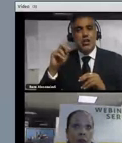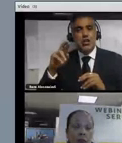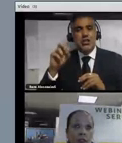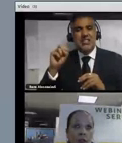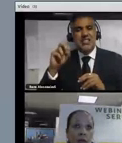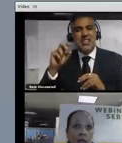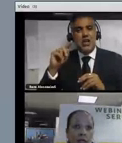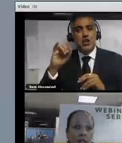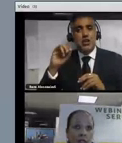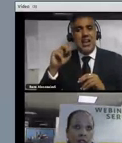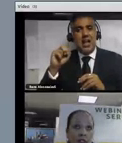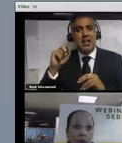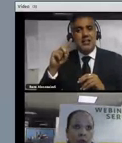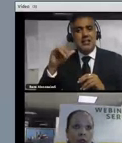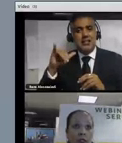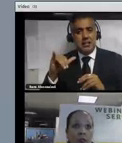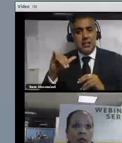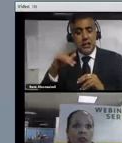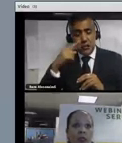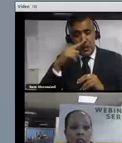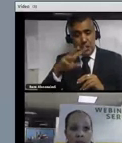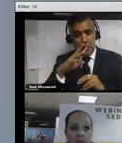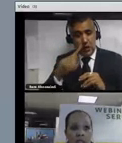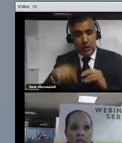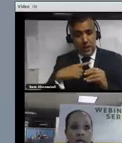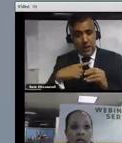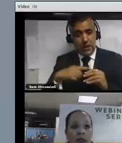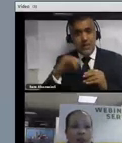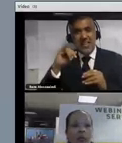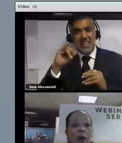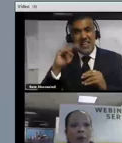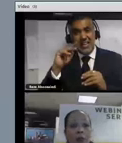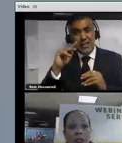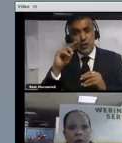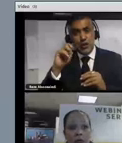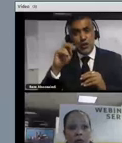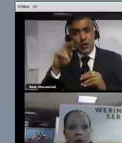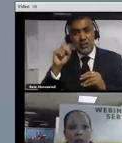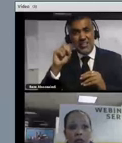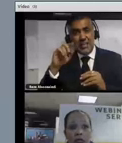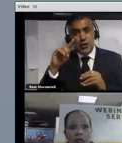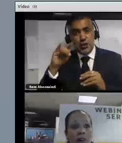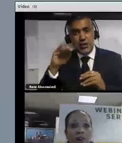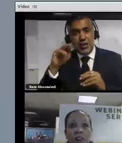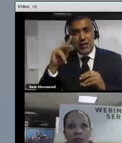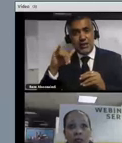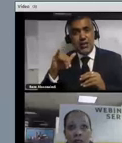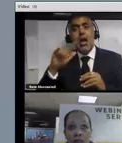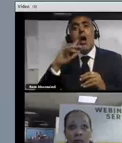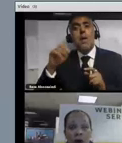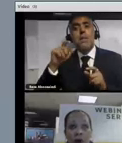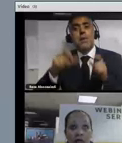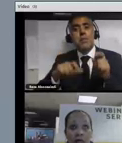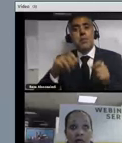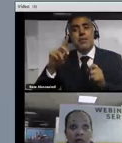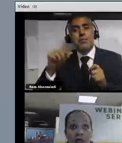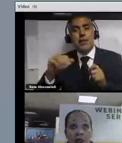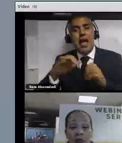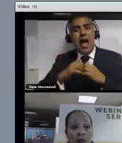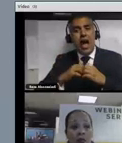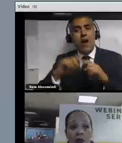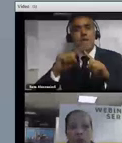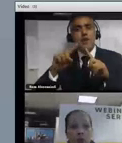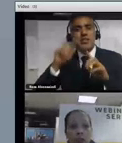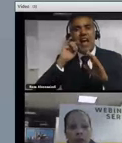if you might then just say a few words about the intersectionality. Persons with disabilities have various